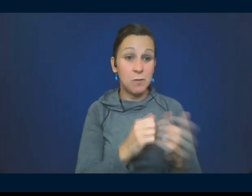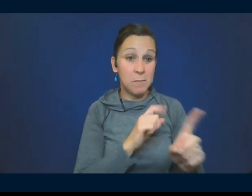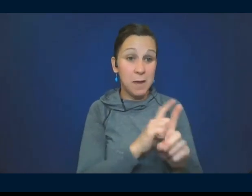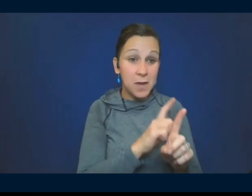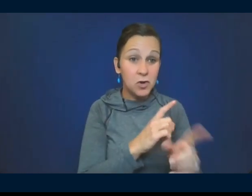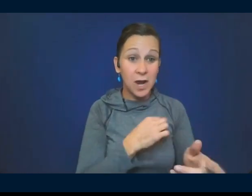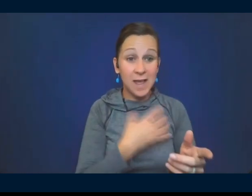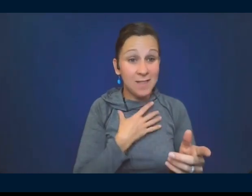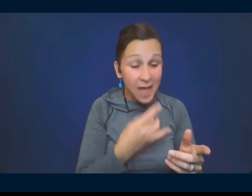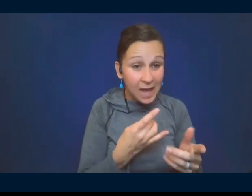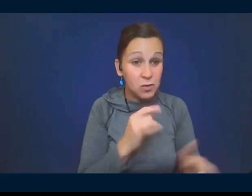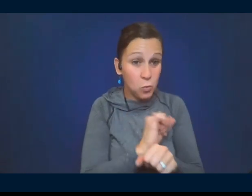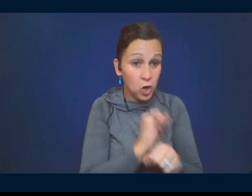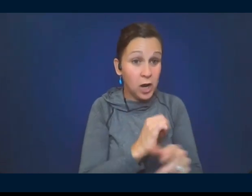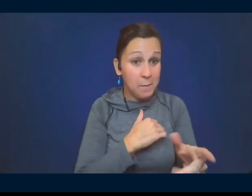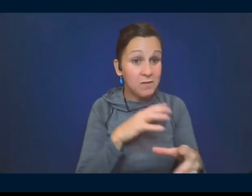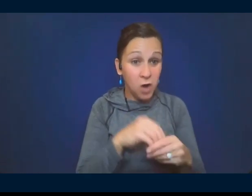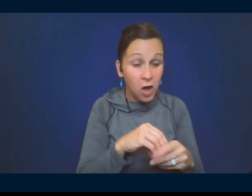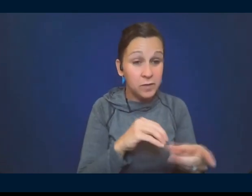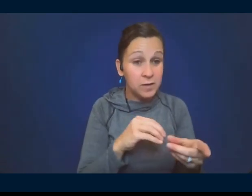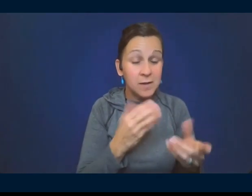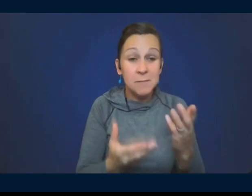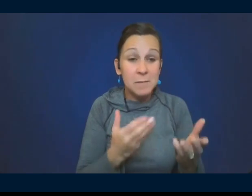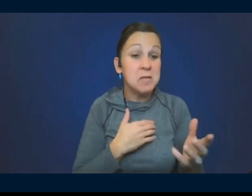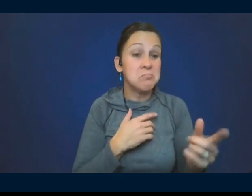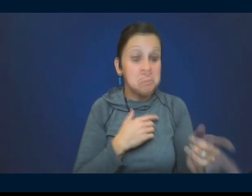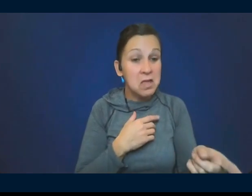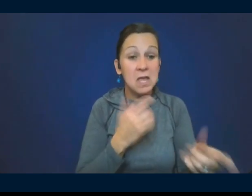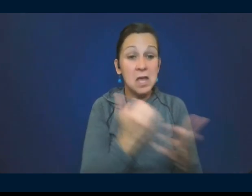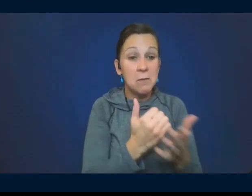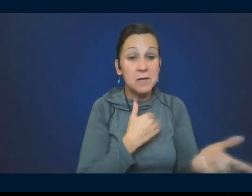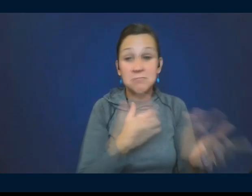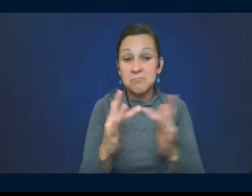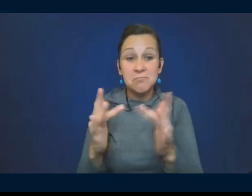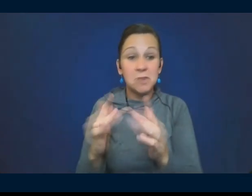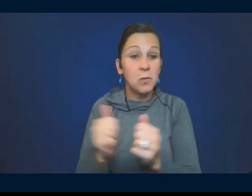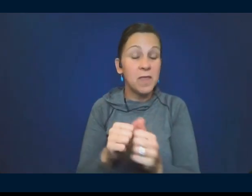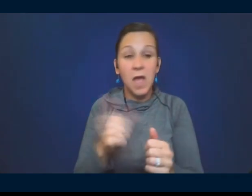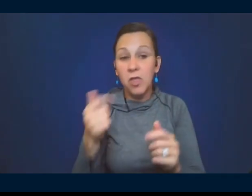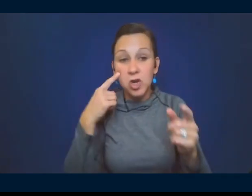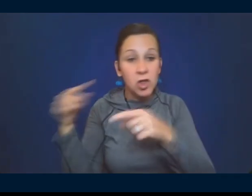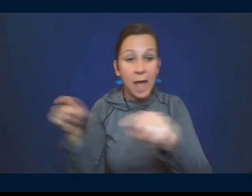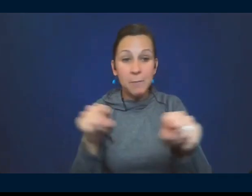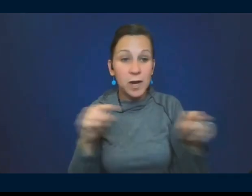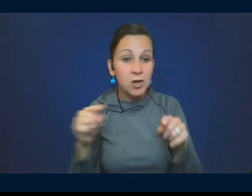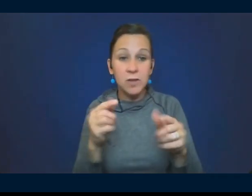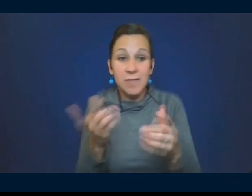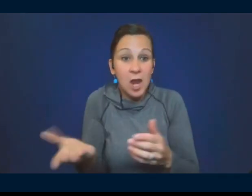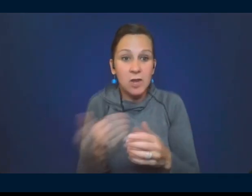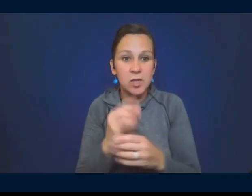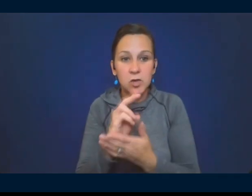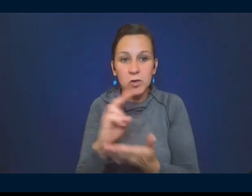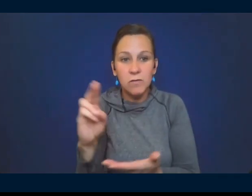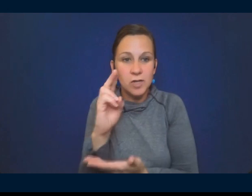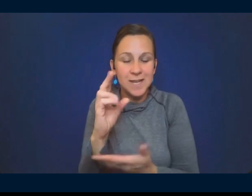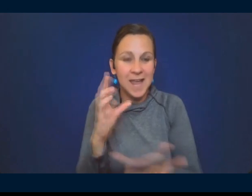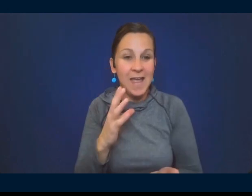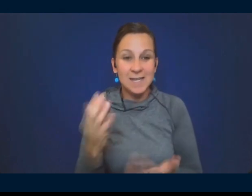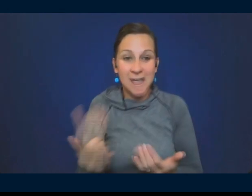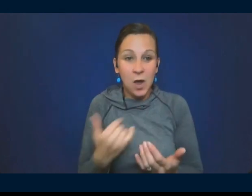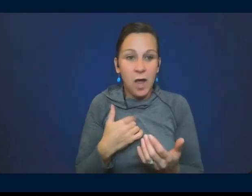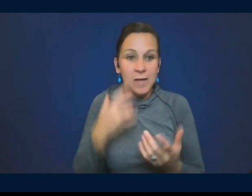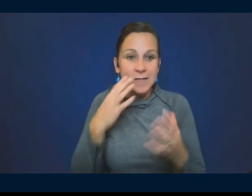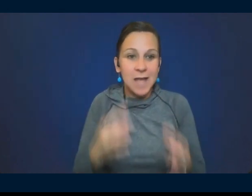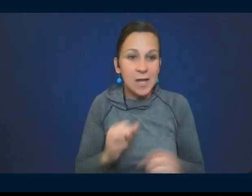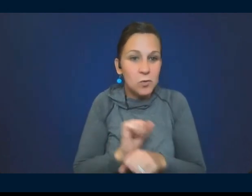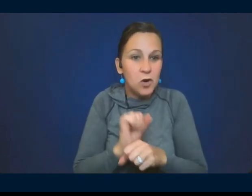the work that I'm working on, they now have put me in contact with, a collaborator that maybe they have at a university, and now I desire to, work